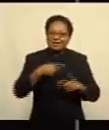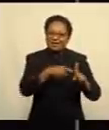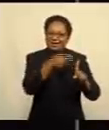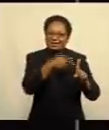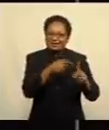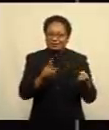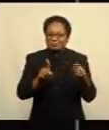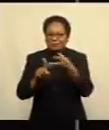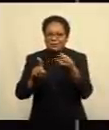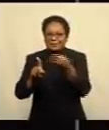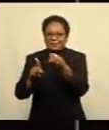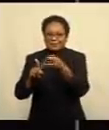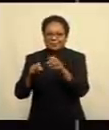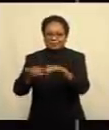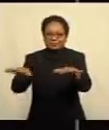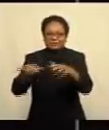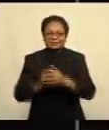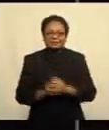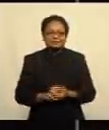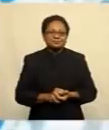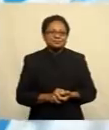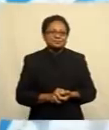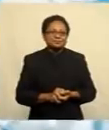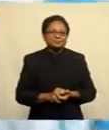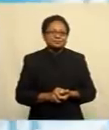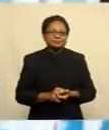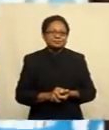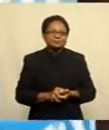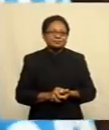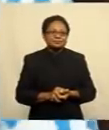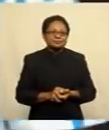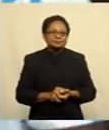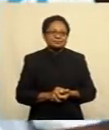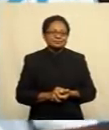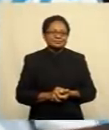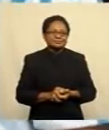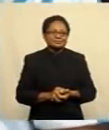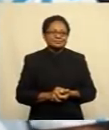quarantine facility. Lina Reese reports.